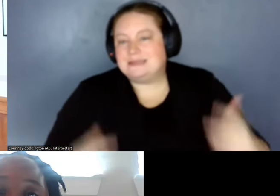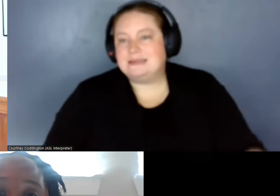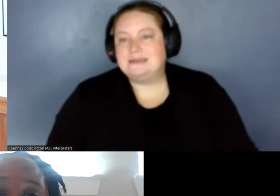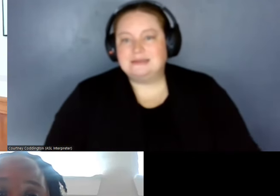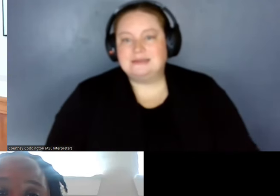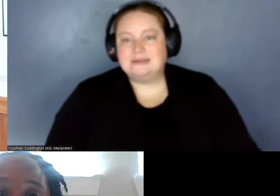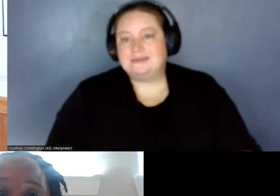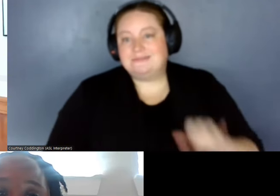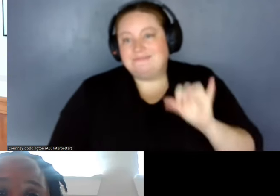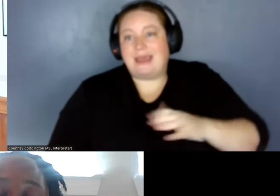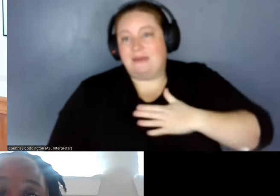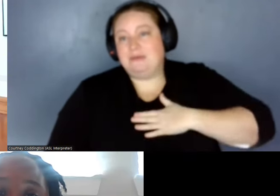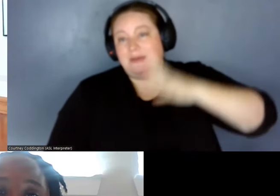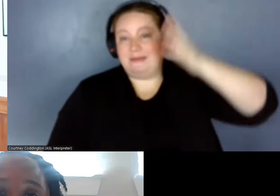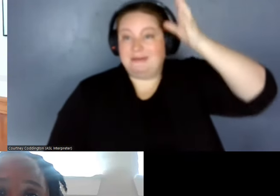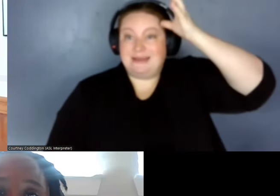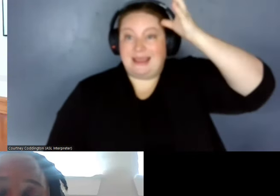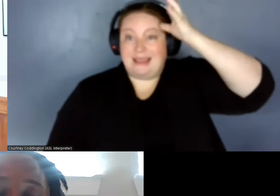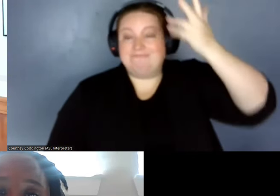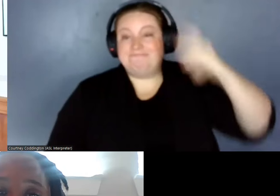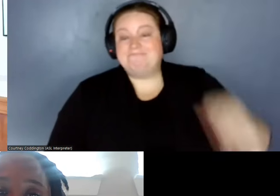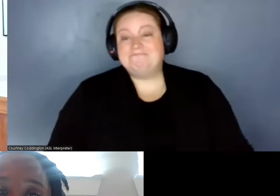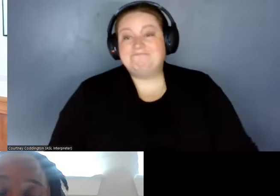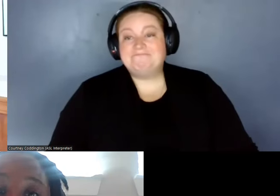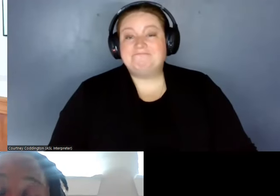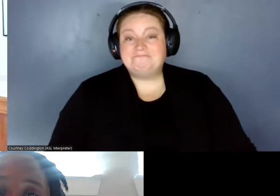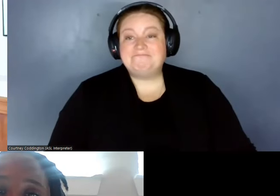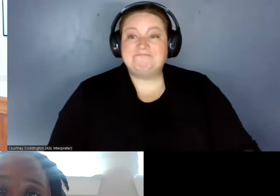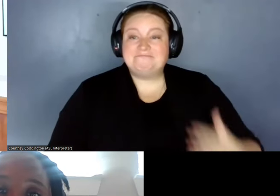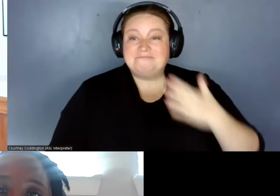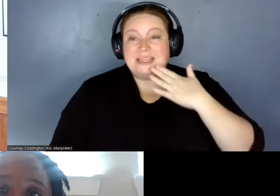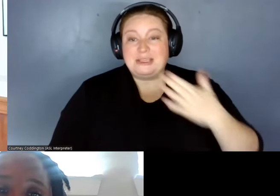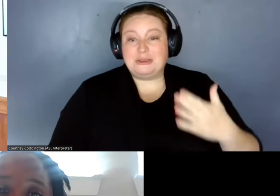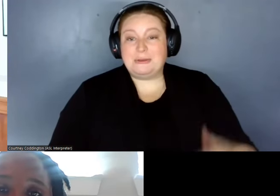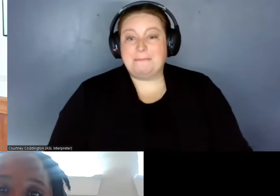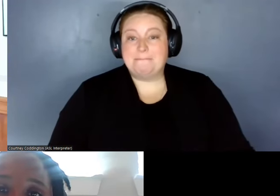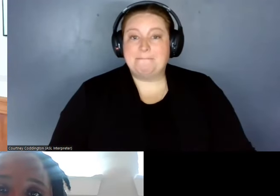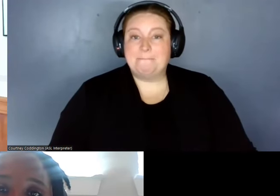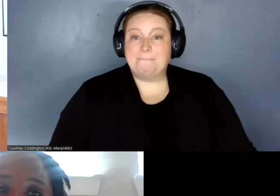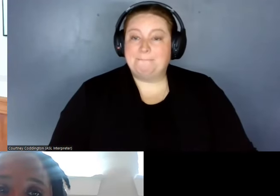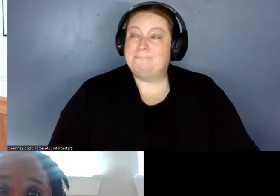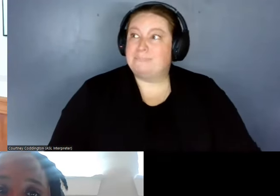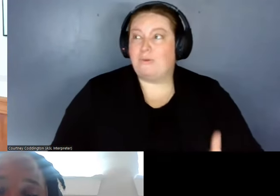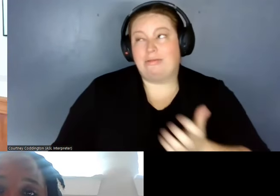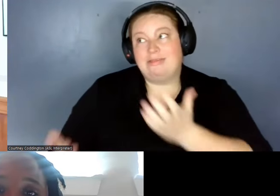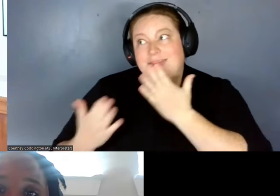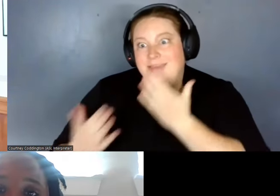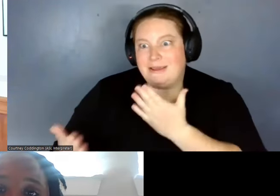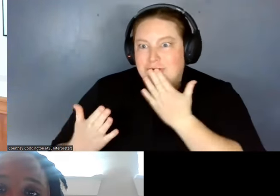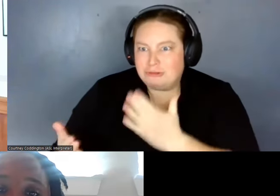That was my dad. Thank you. No, thank you.